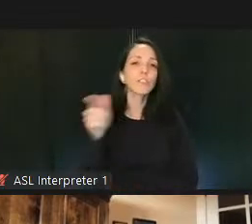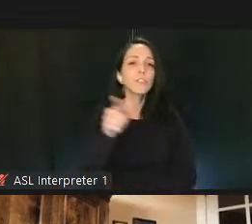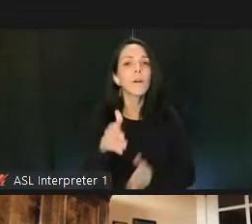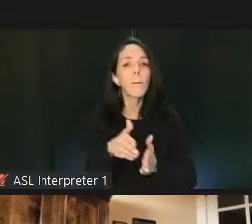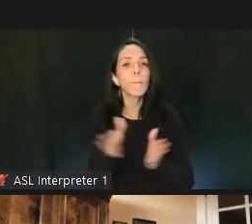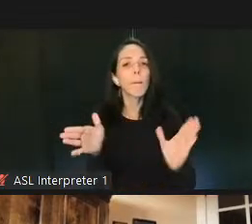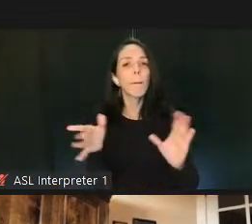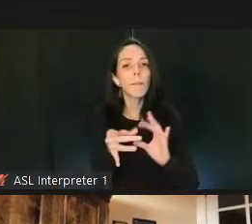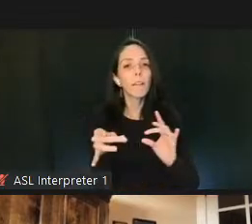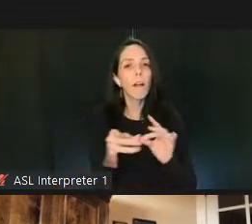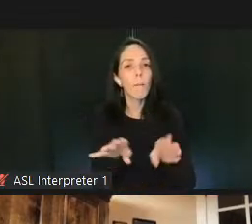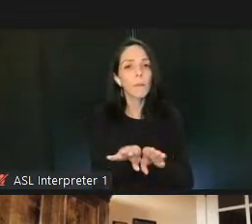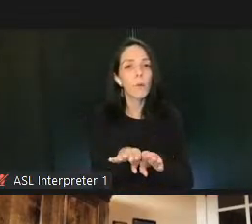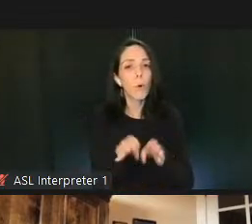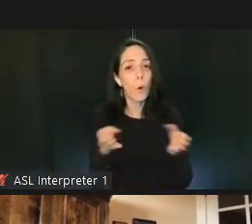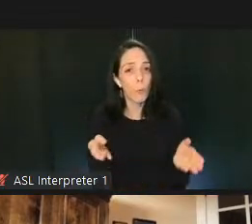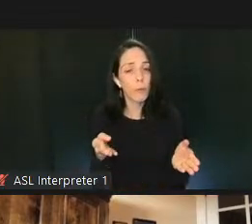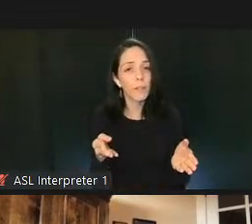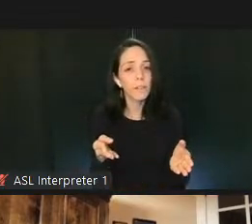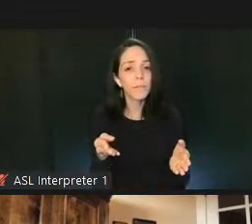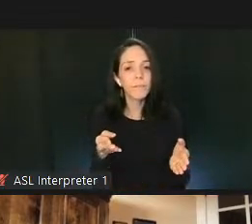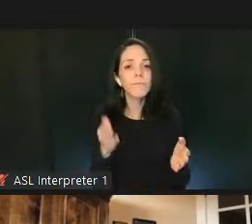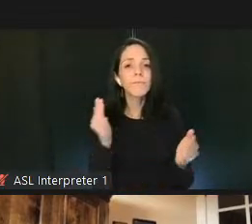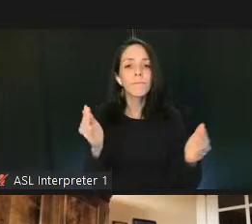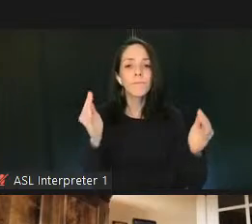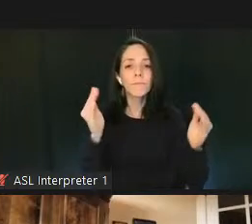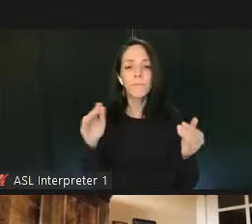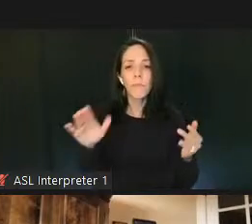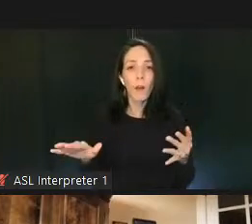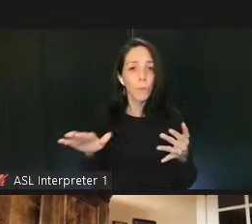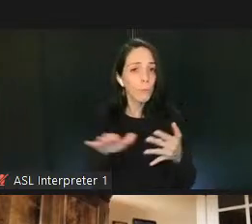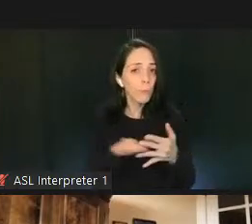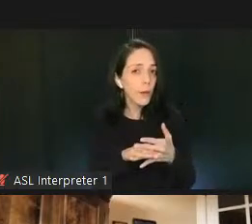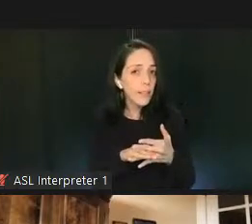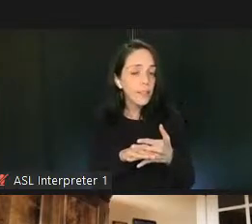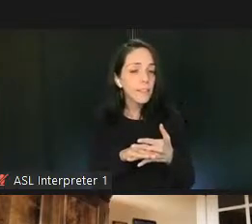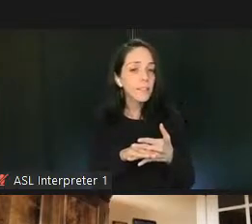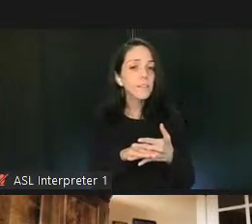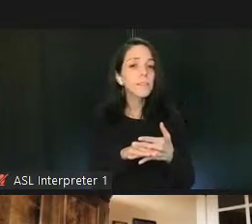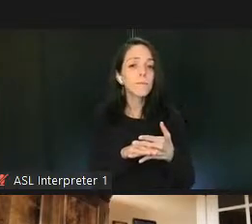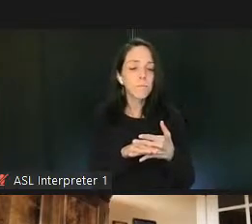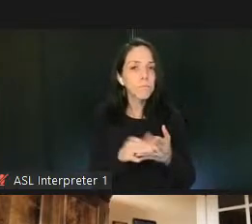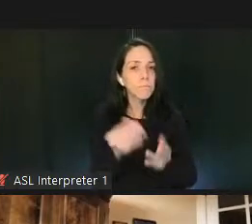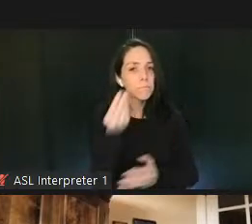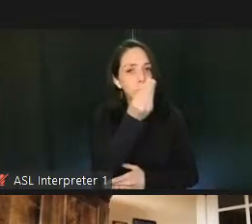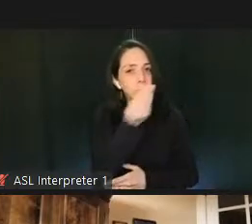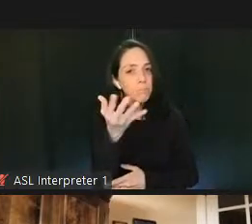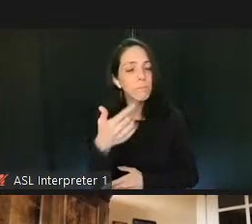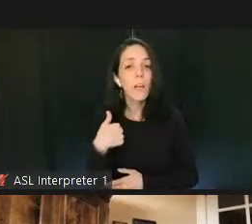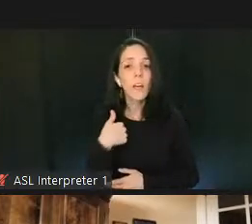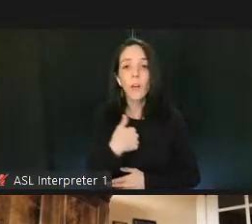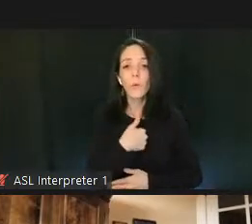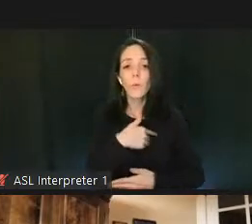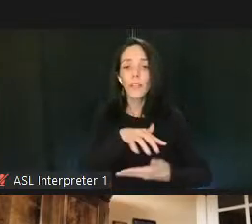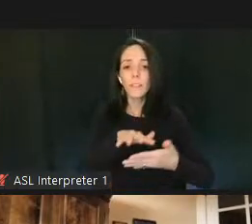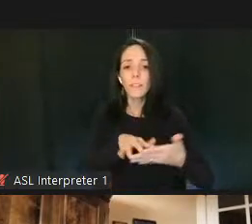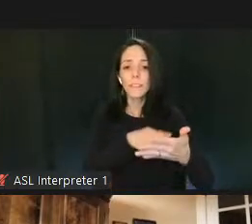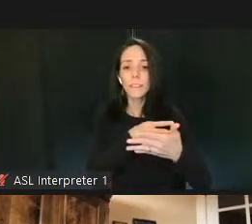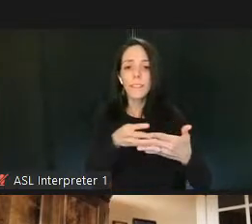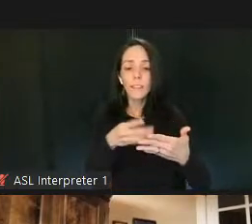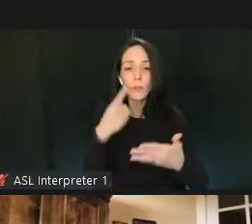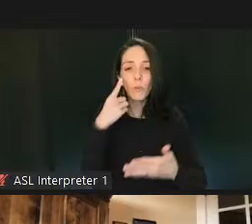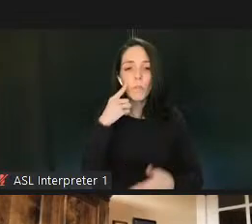comment. We will take a brief intermission, and just a note, we are scheduled for the